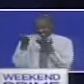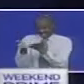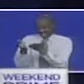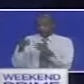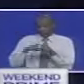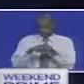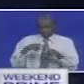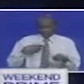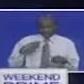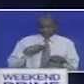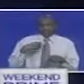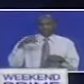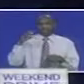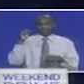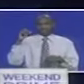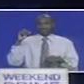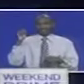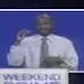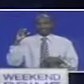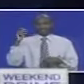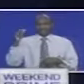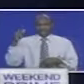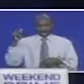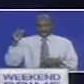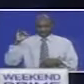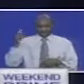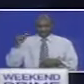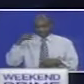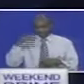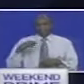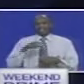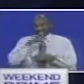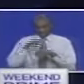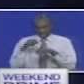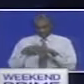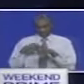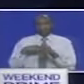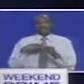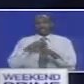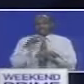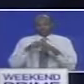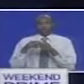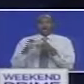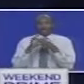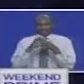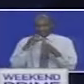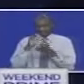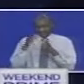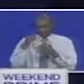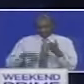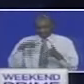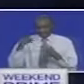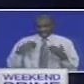well as Johnson Sakaja, who is the chair of the National Alliance Party, that is the ruling party in the country. And it promises to be